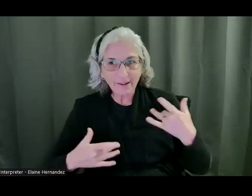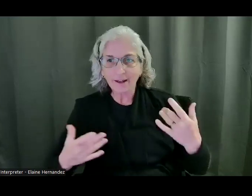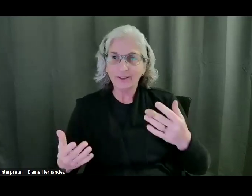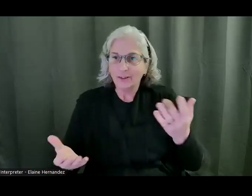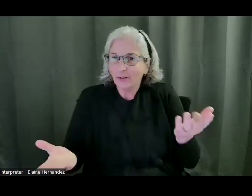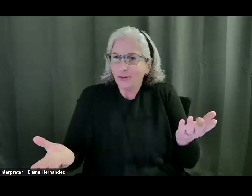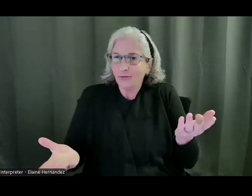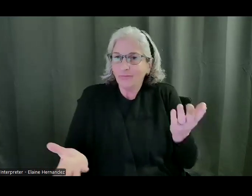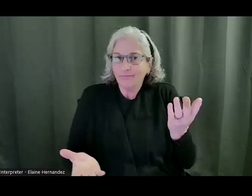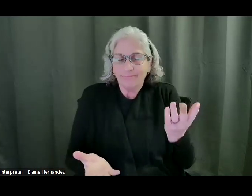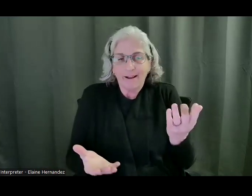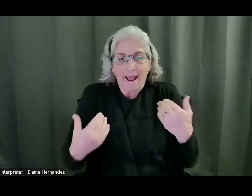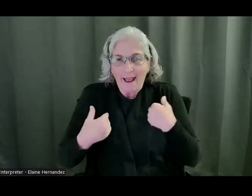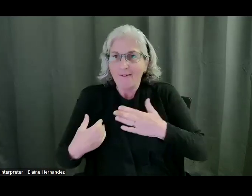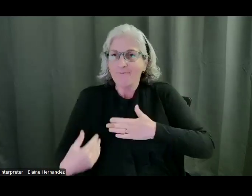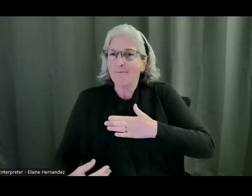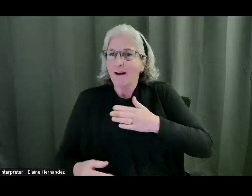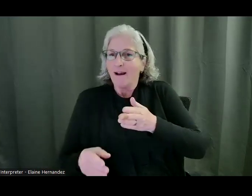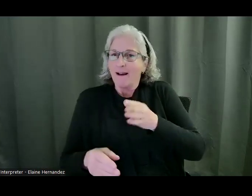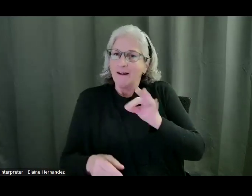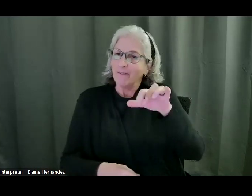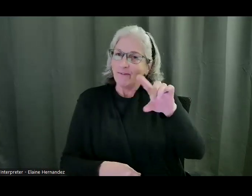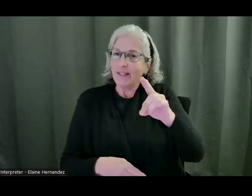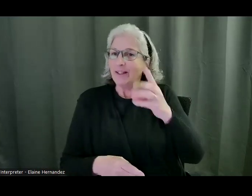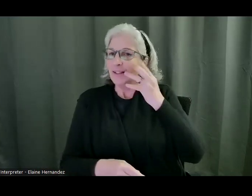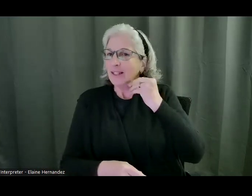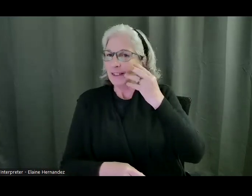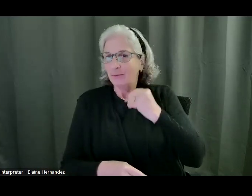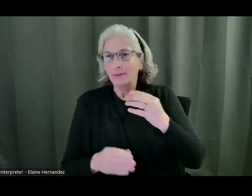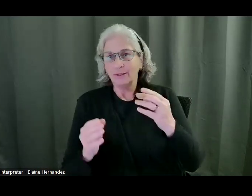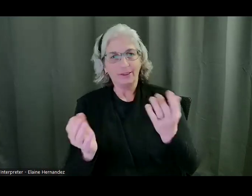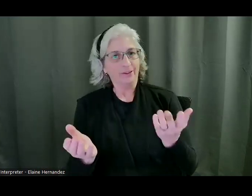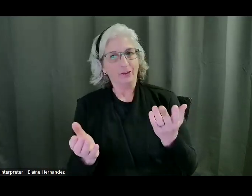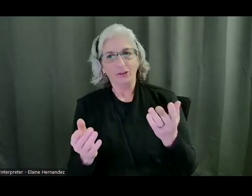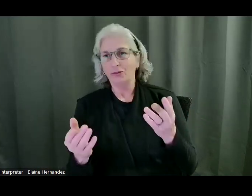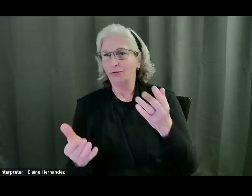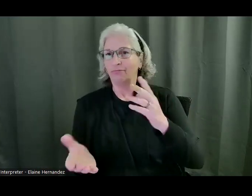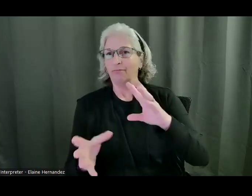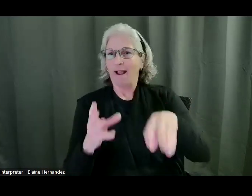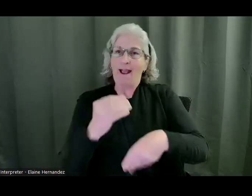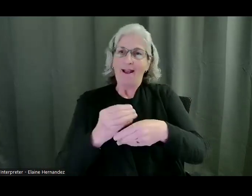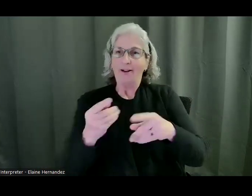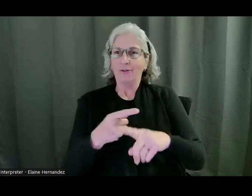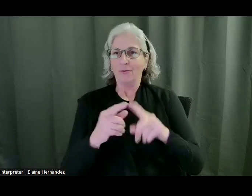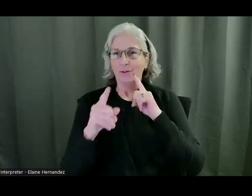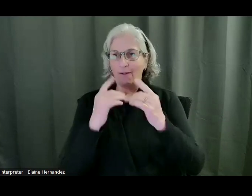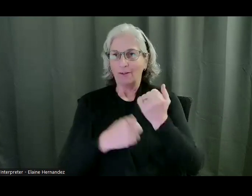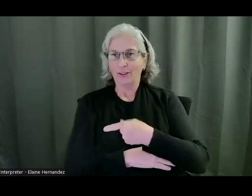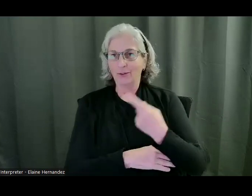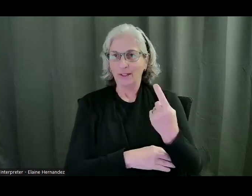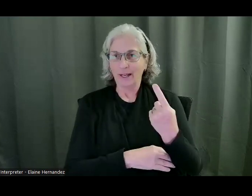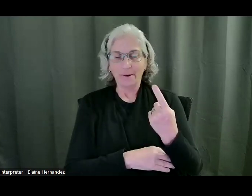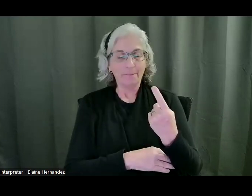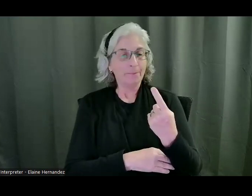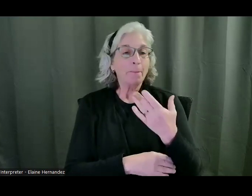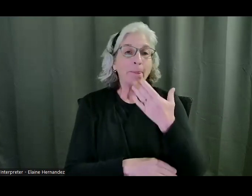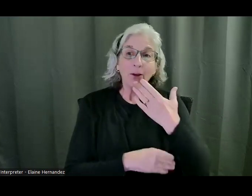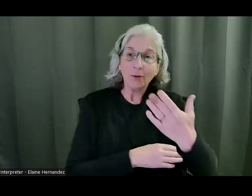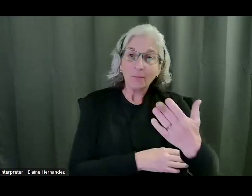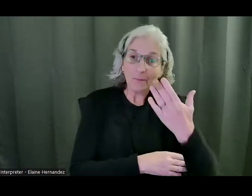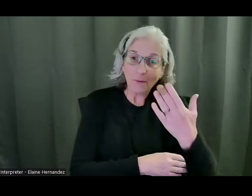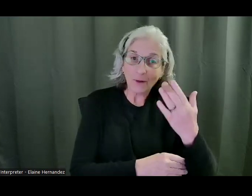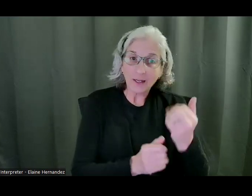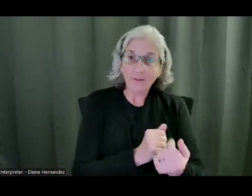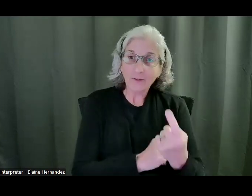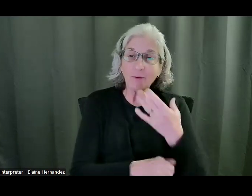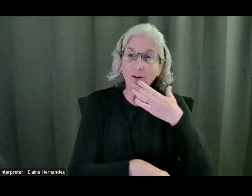to our conversation today, and I will pass it over to Richard. Good morning, everyone, or good afternoon.